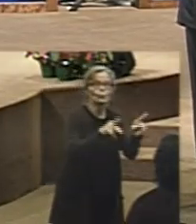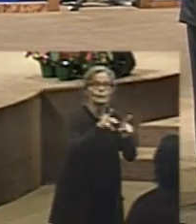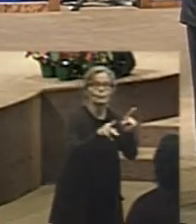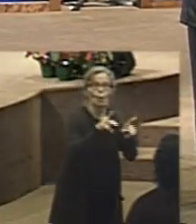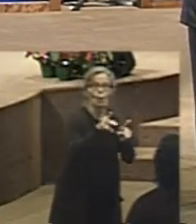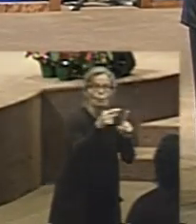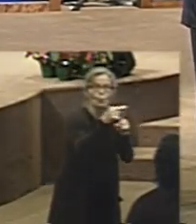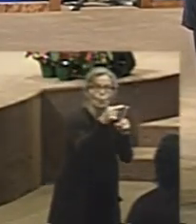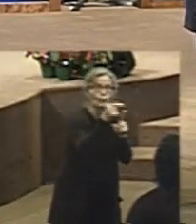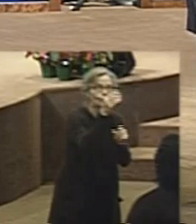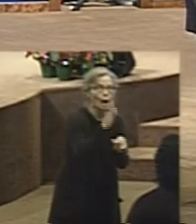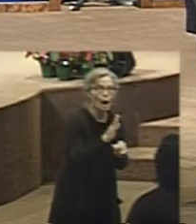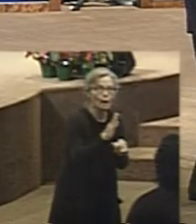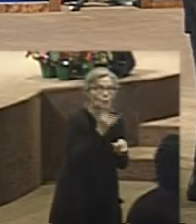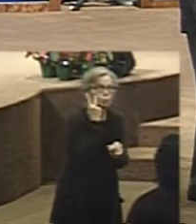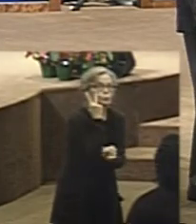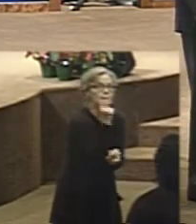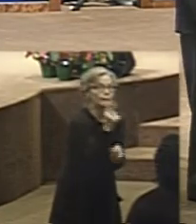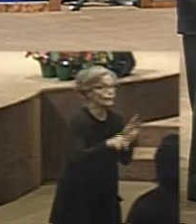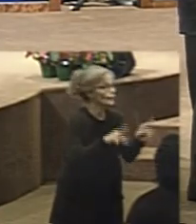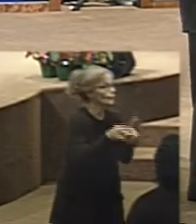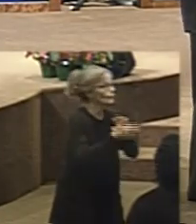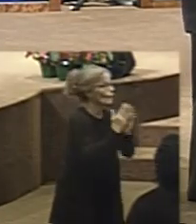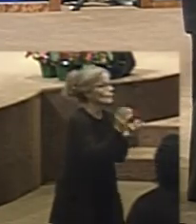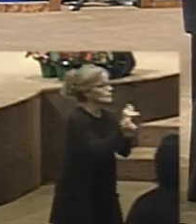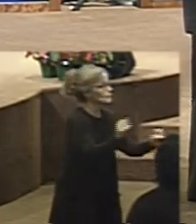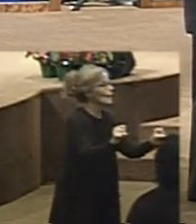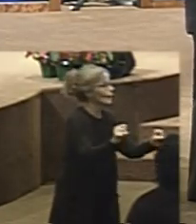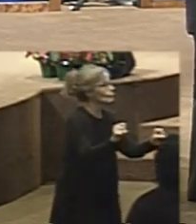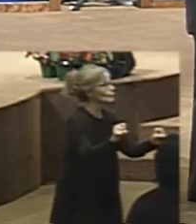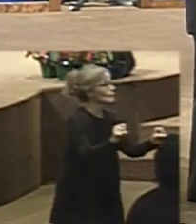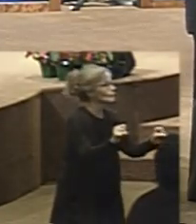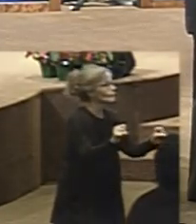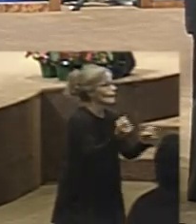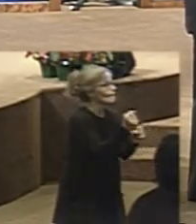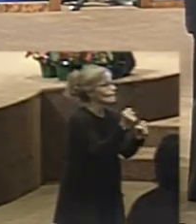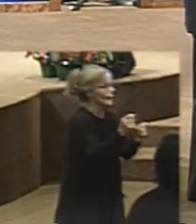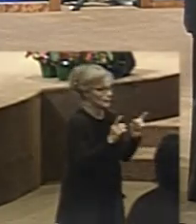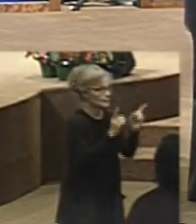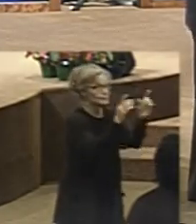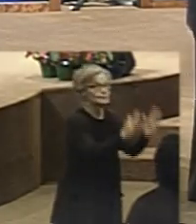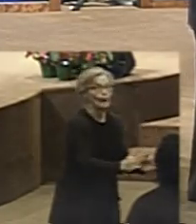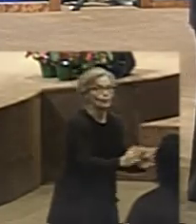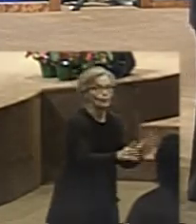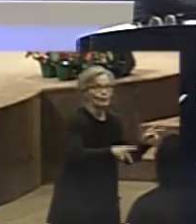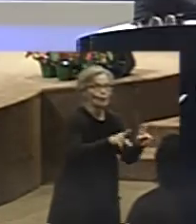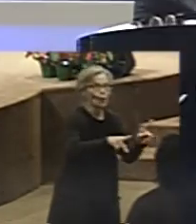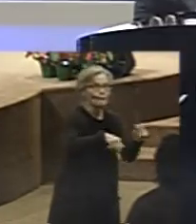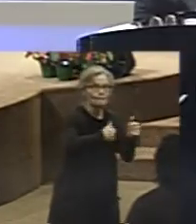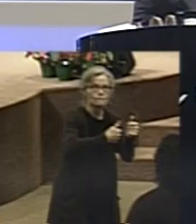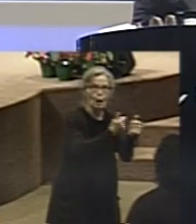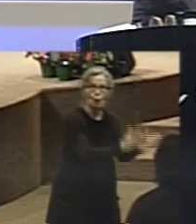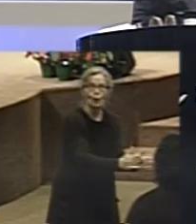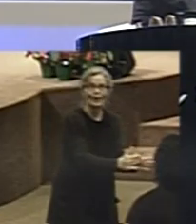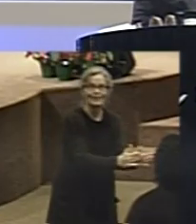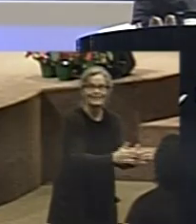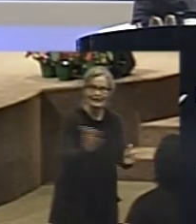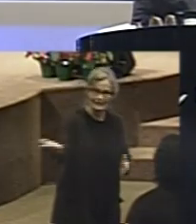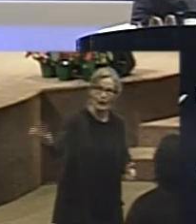We're going to fix our focus on people who need God, and we're going to make disciples. We're going to make